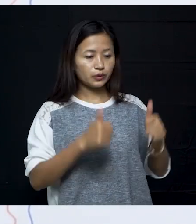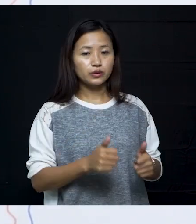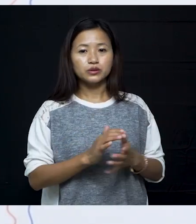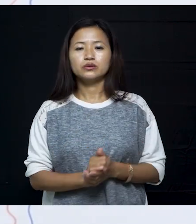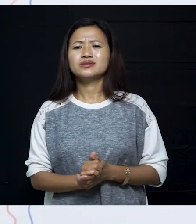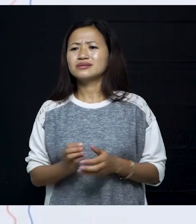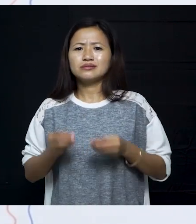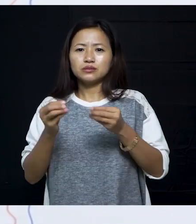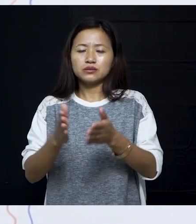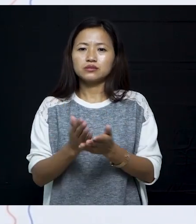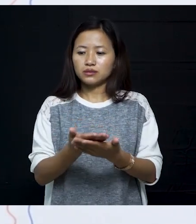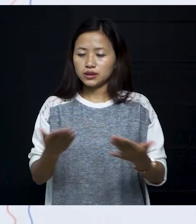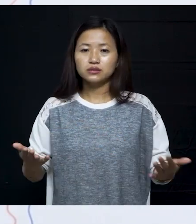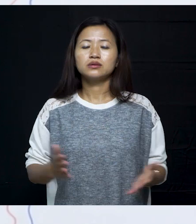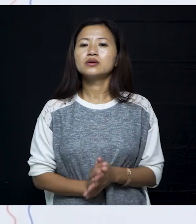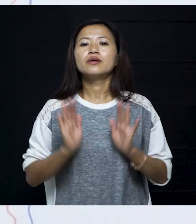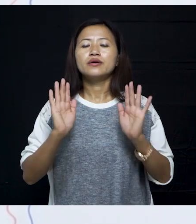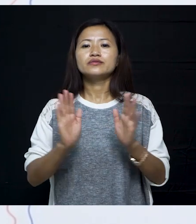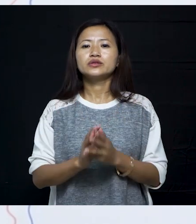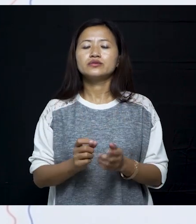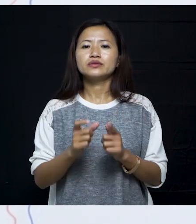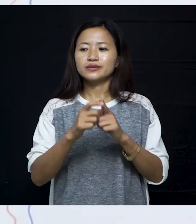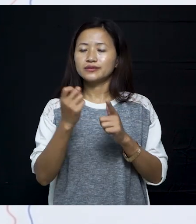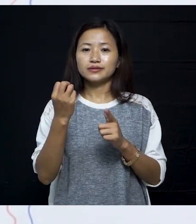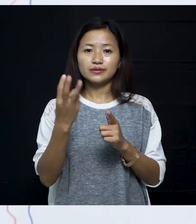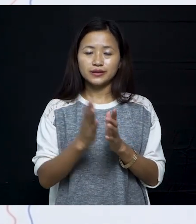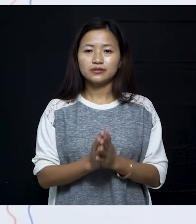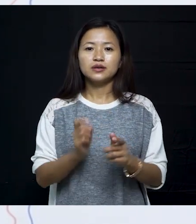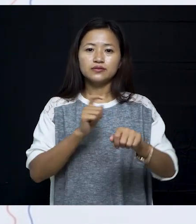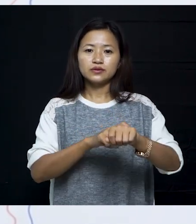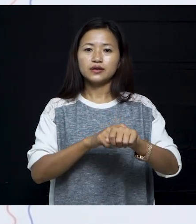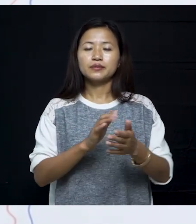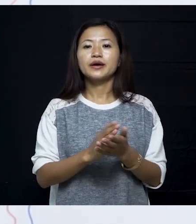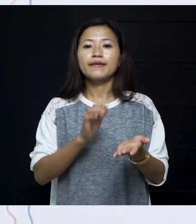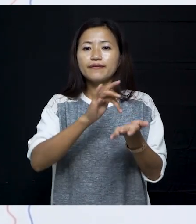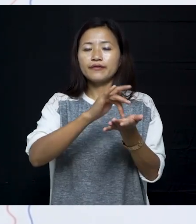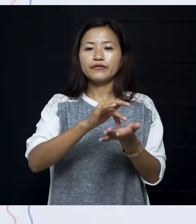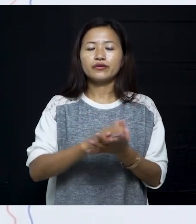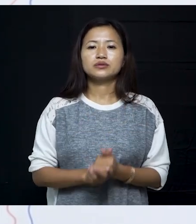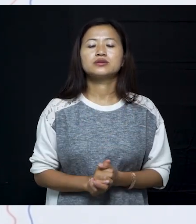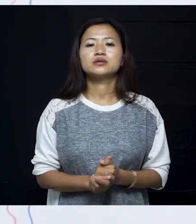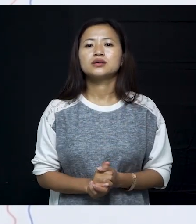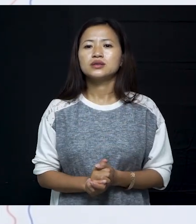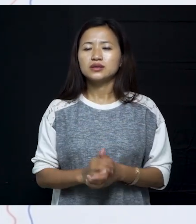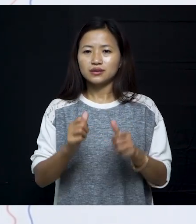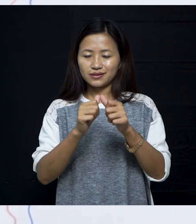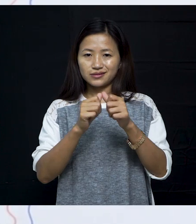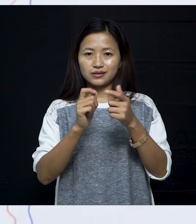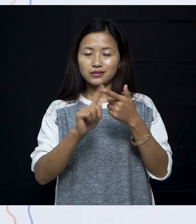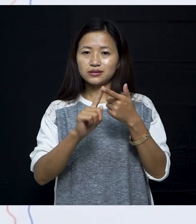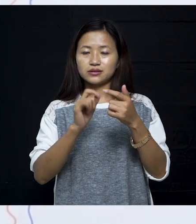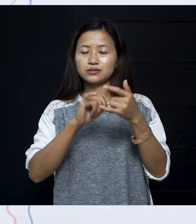on the kind of the theme, you would have to give the date, time, and venue. And if these essential details